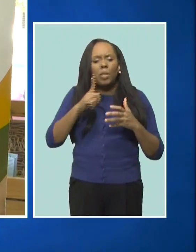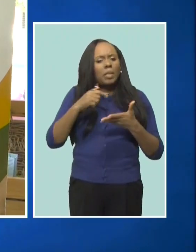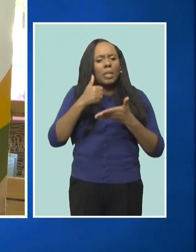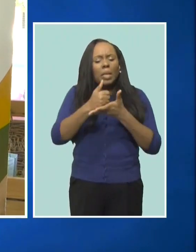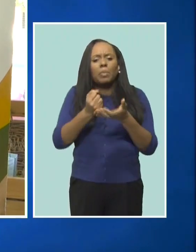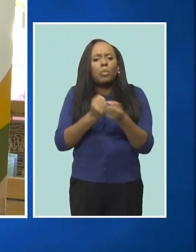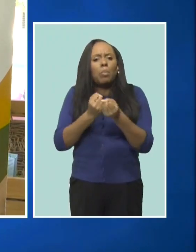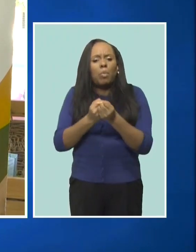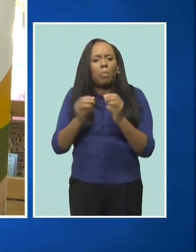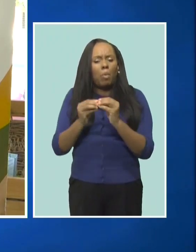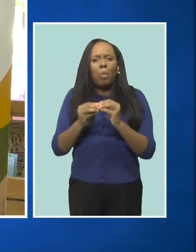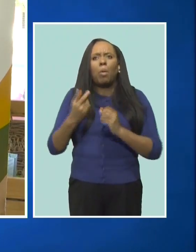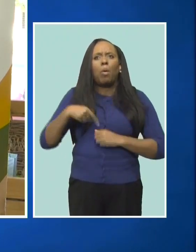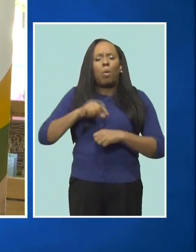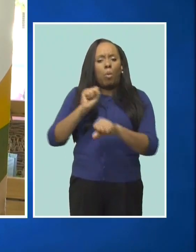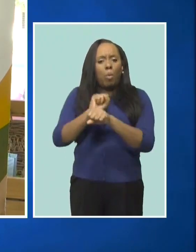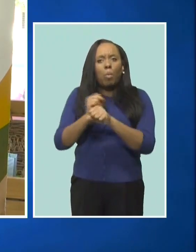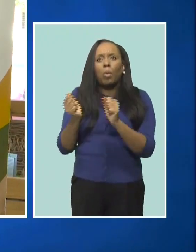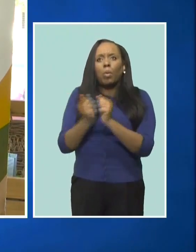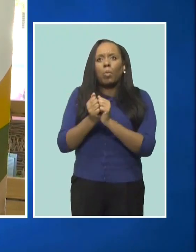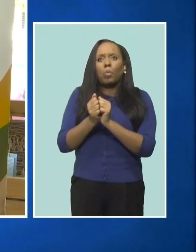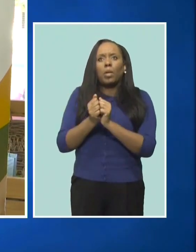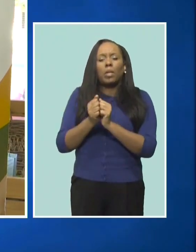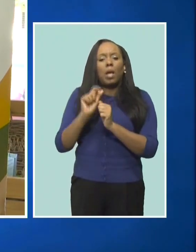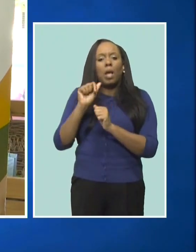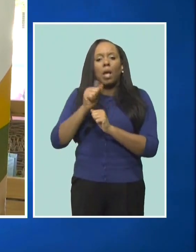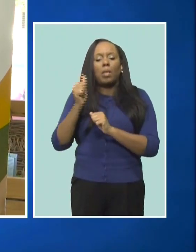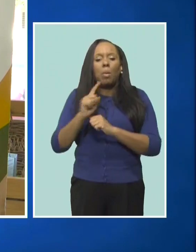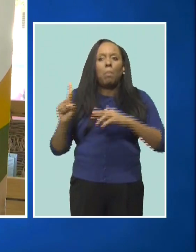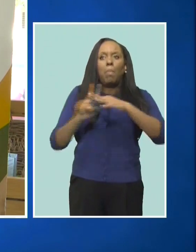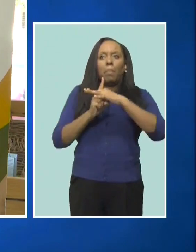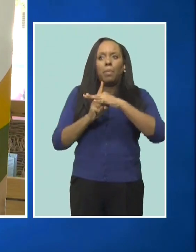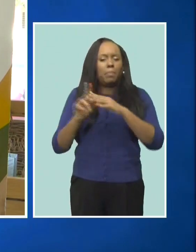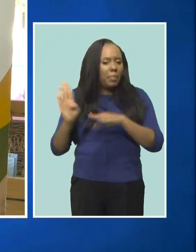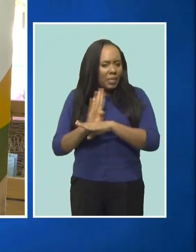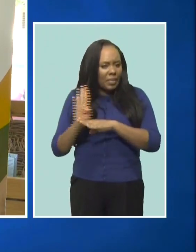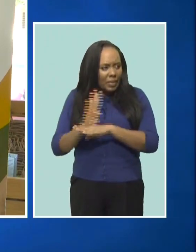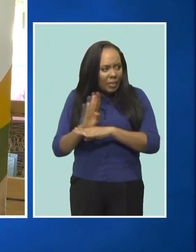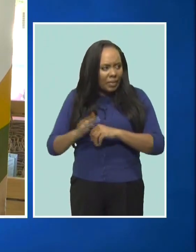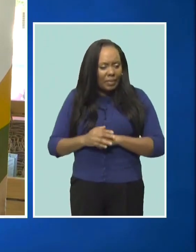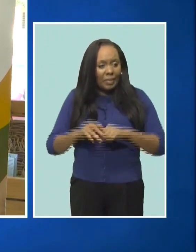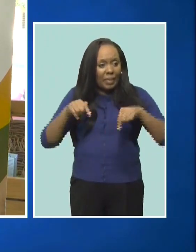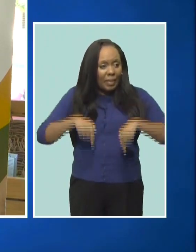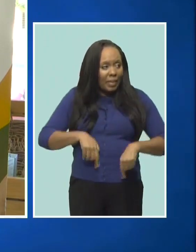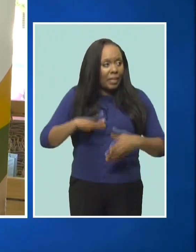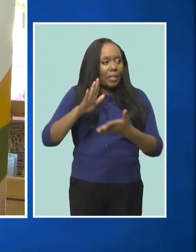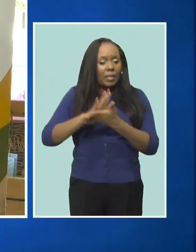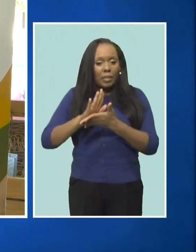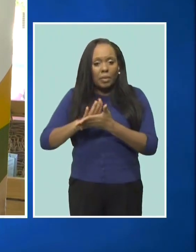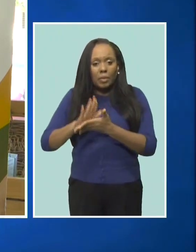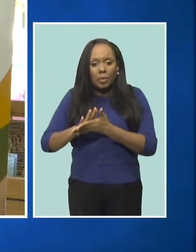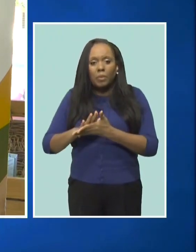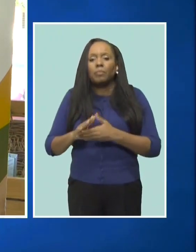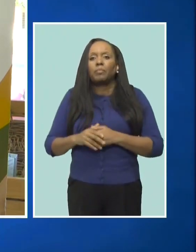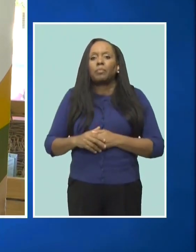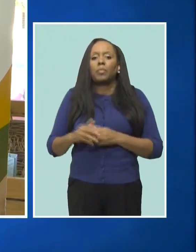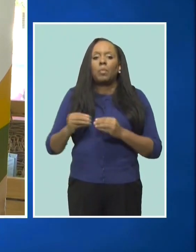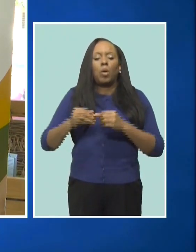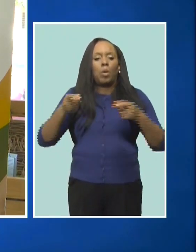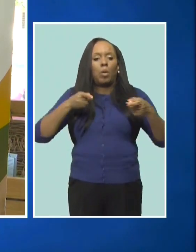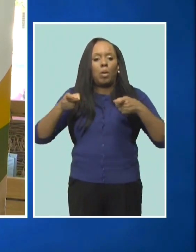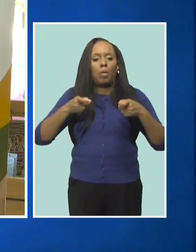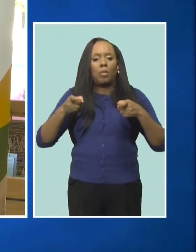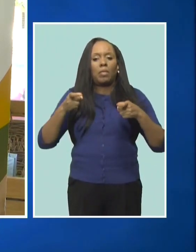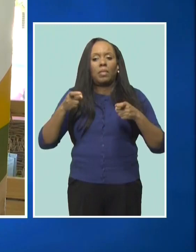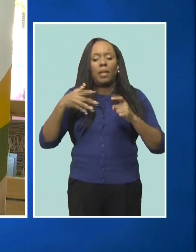We're also working with hopefully some pop-up businesses, possibly here at school, so we can do that in a more controlled